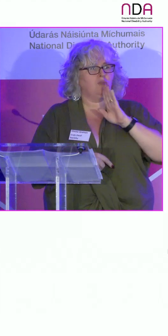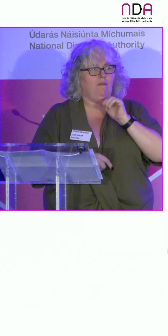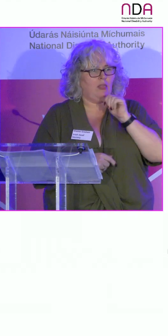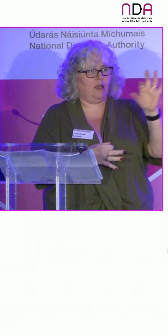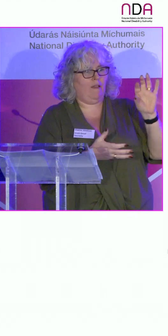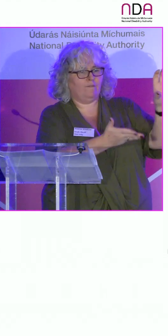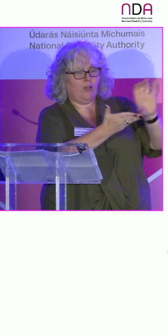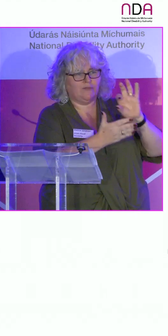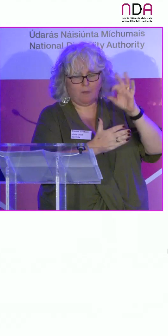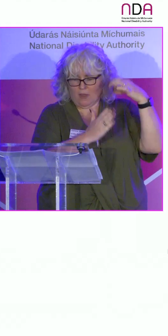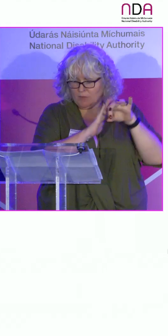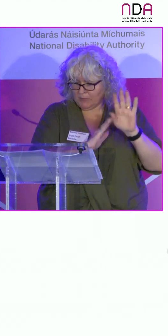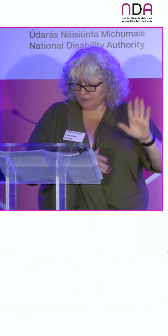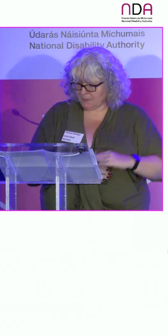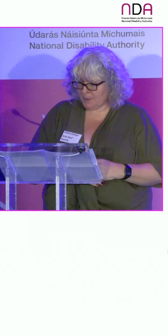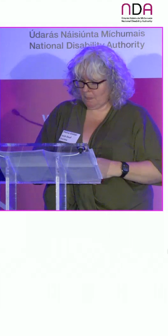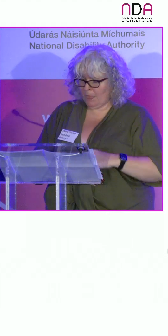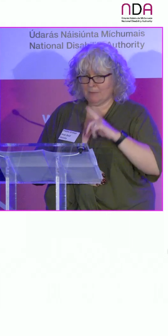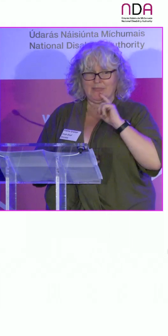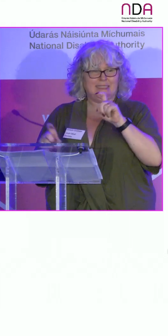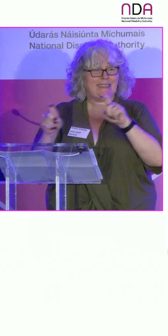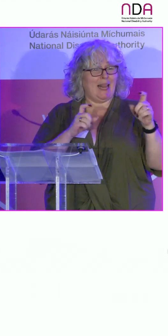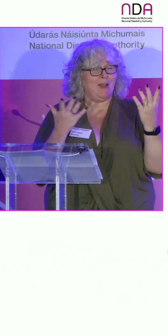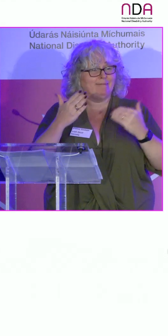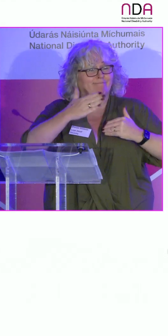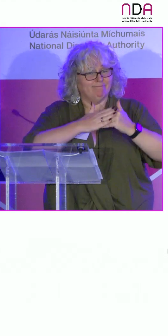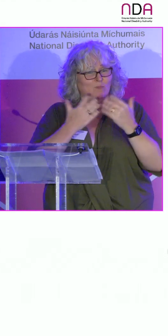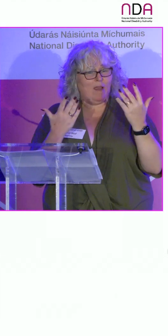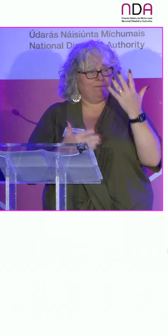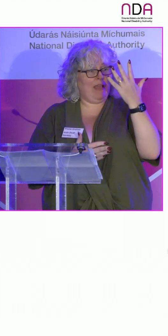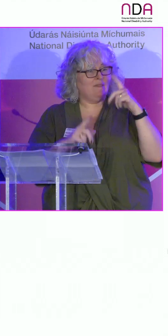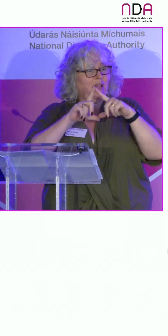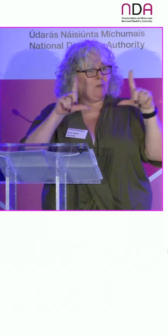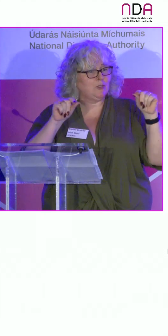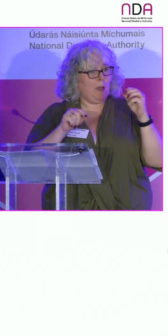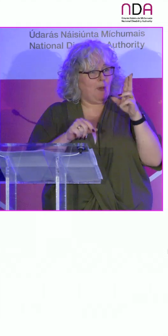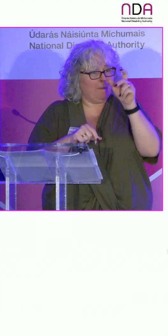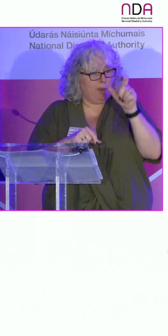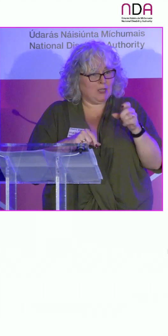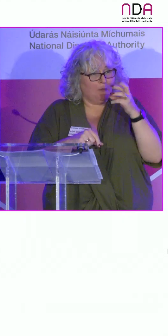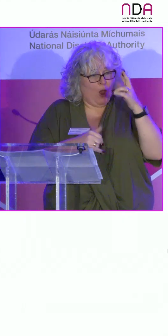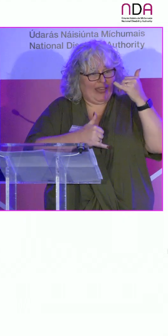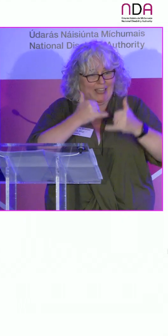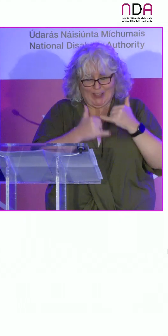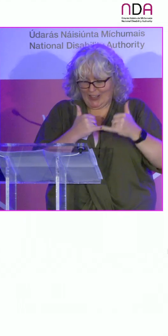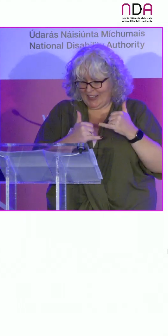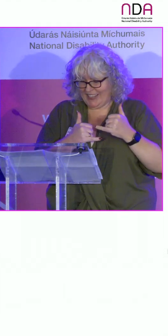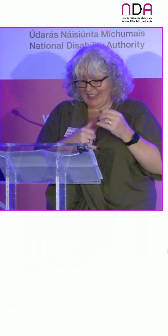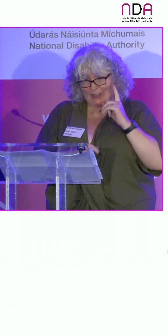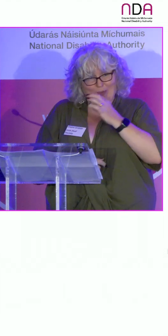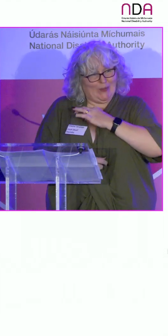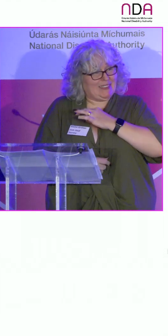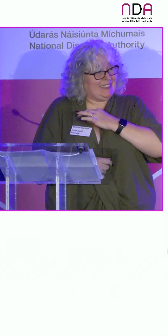solicitors, sporting events, other social events, and that government funding is there. But still there is a limit. We are limited to 5